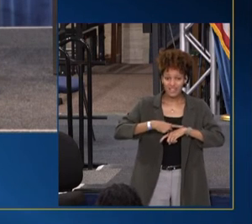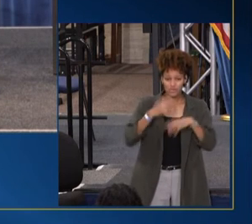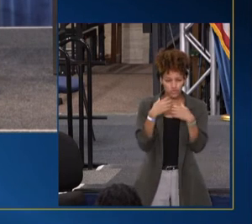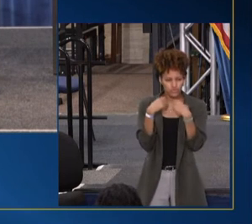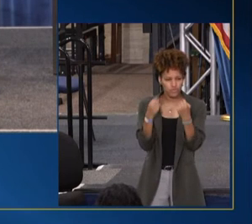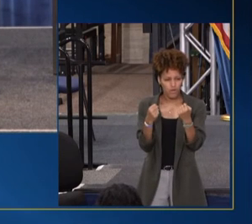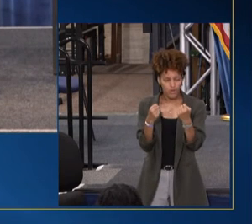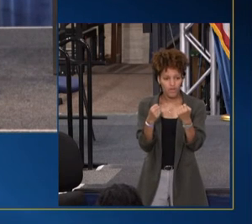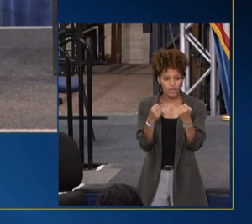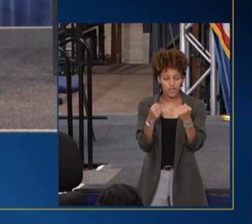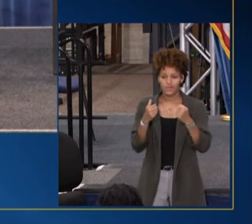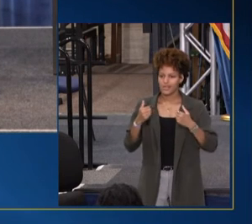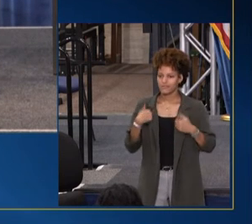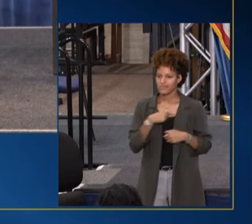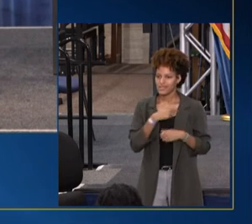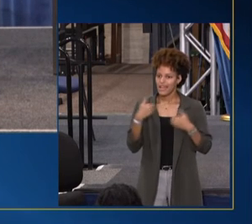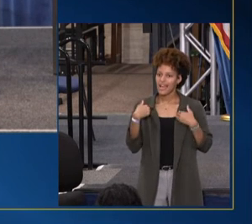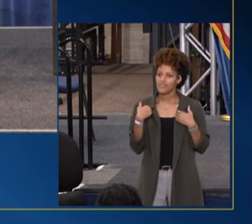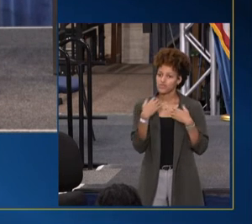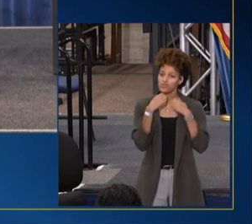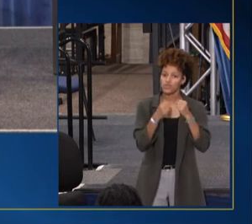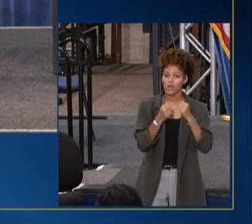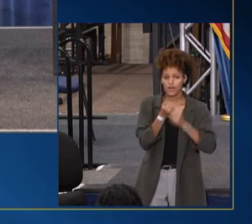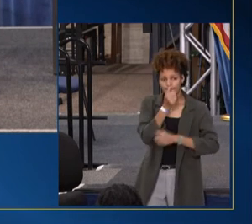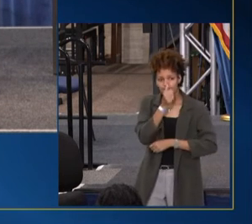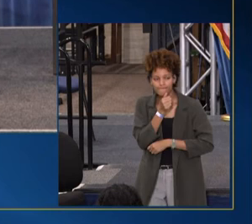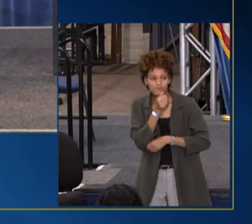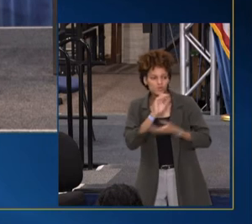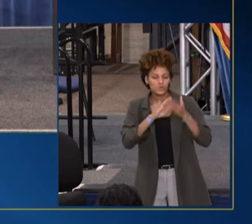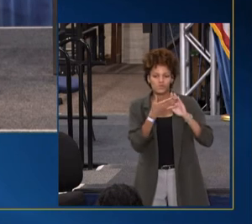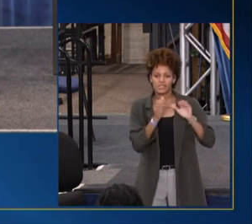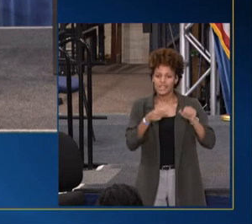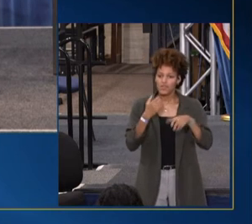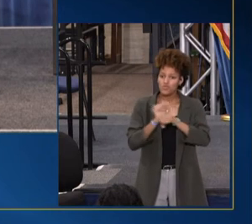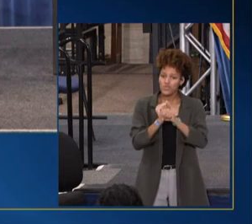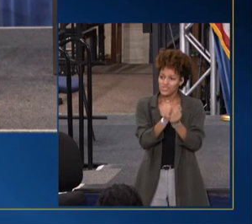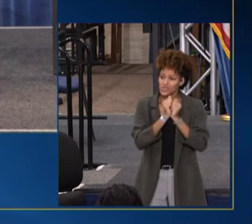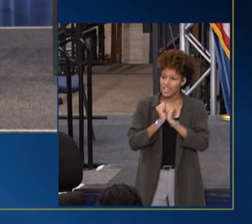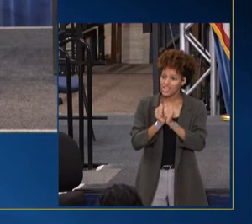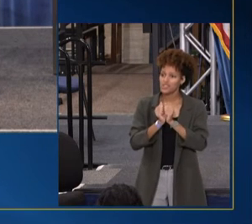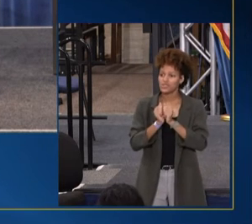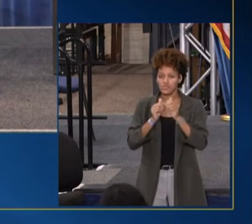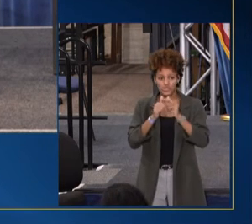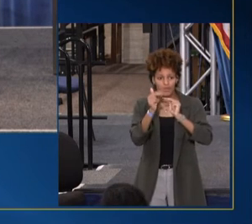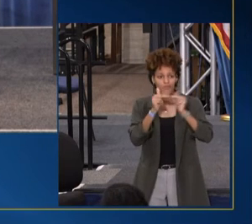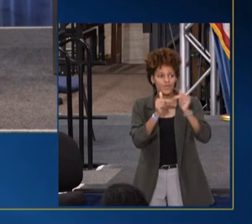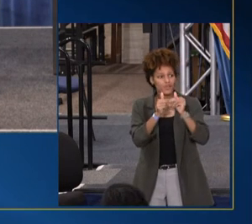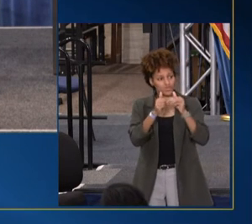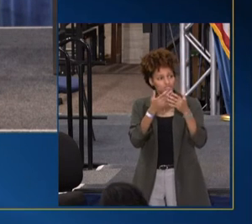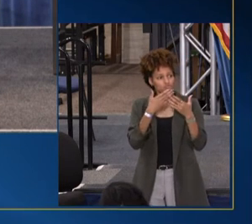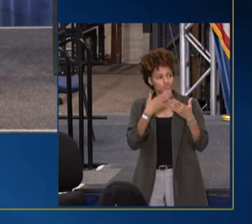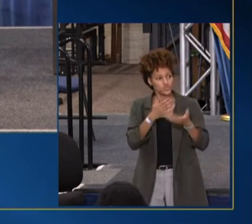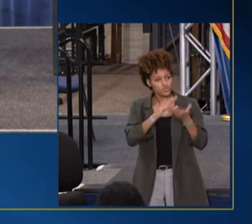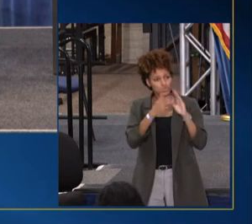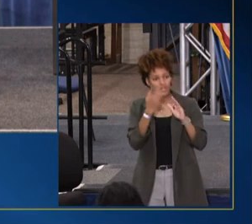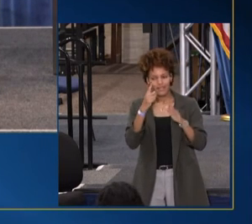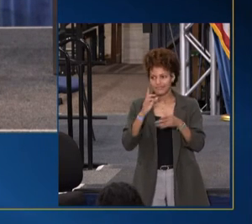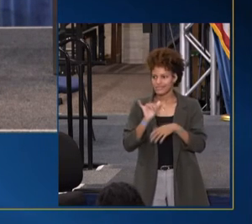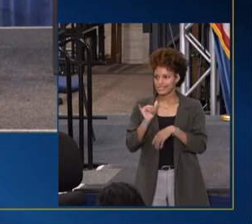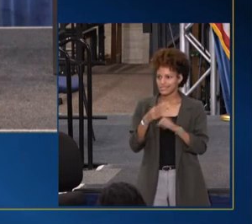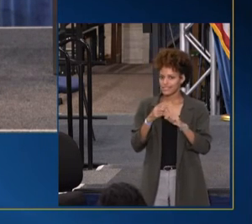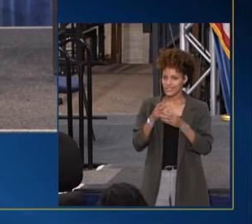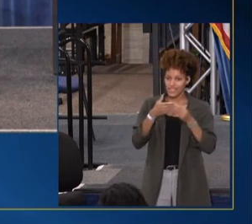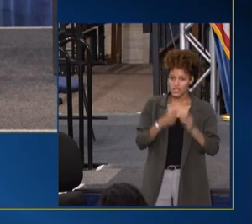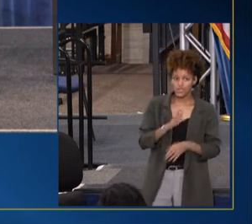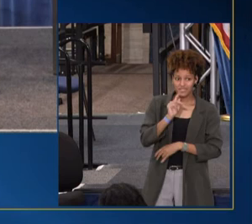very strong and resilient community, and we can work together to build a better future for our nation's health. With leaders like Kelly and Imani